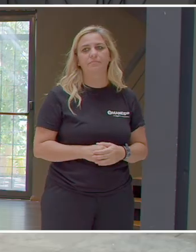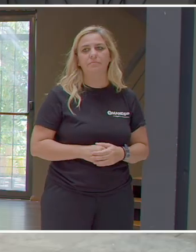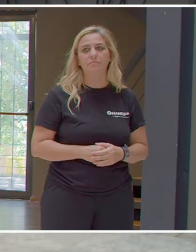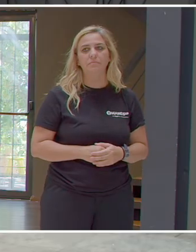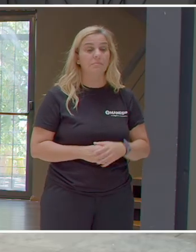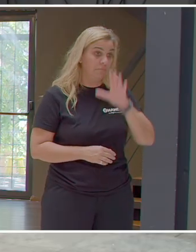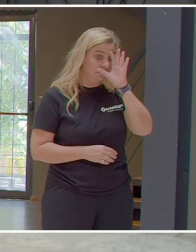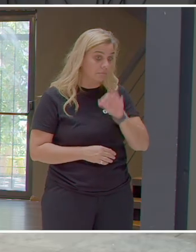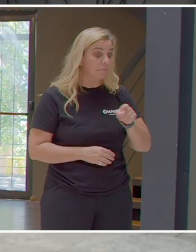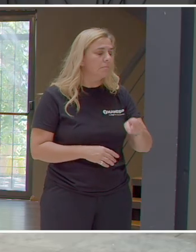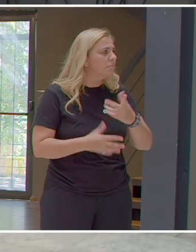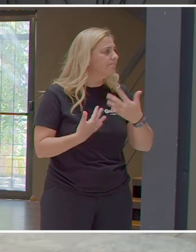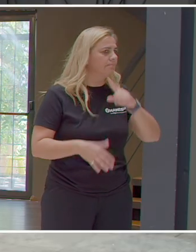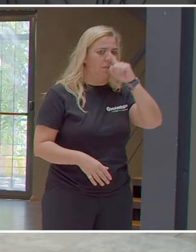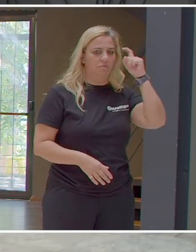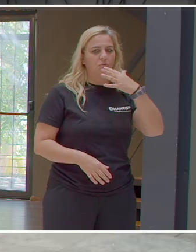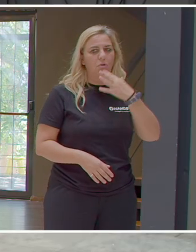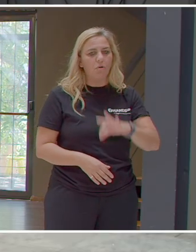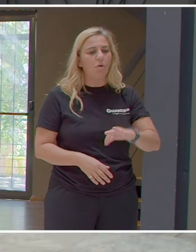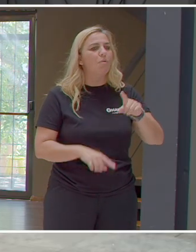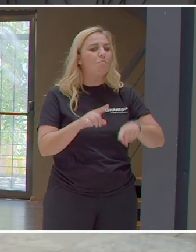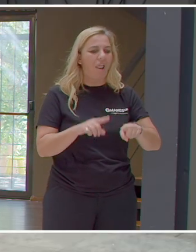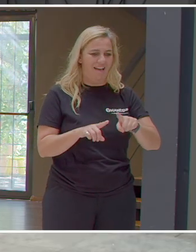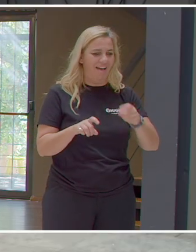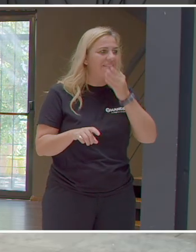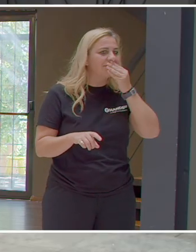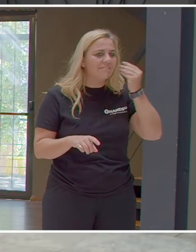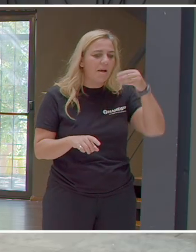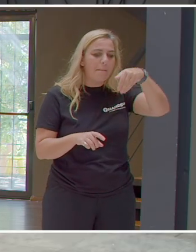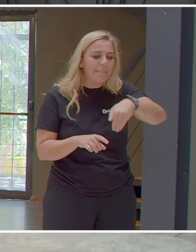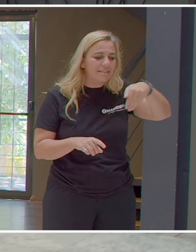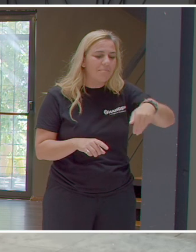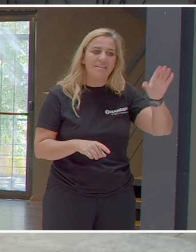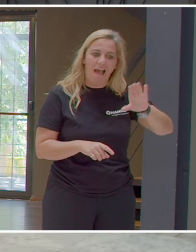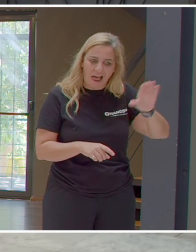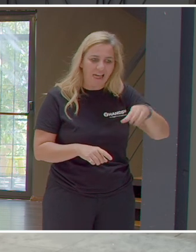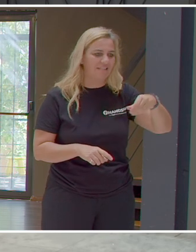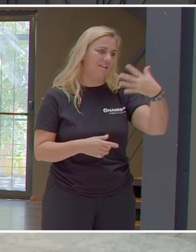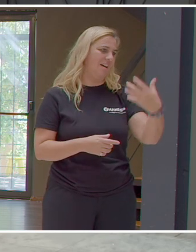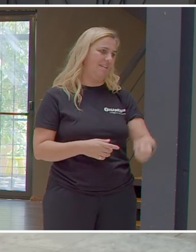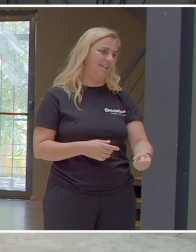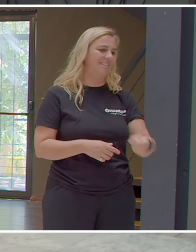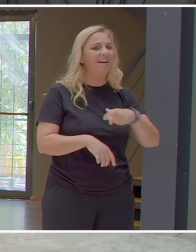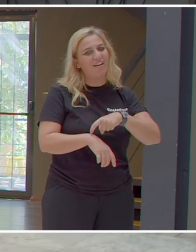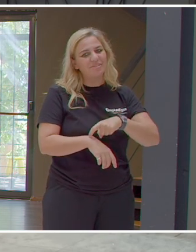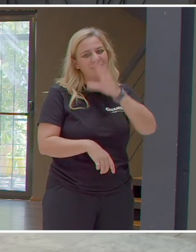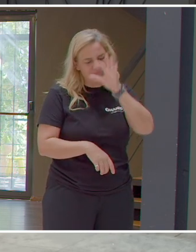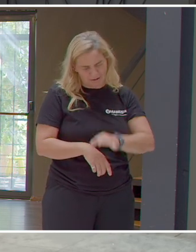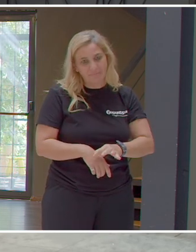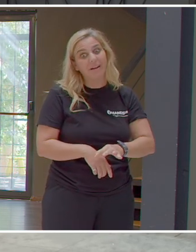very hard because a lot of the things that taste nice contain a lot of salt and a lot of sugar and sell very well.